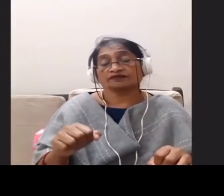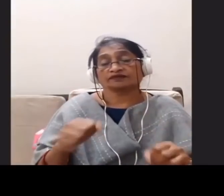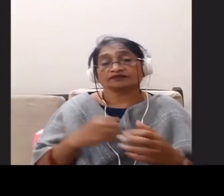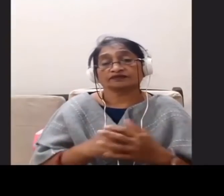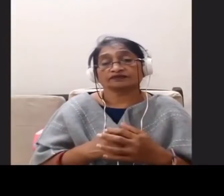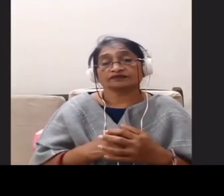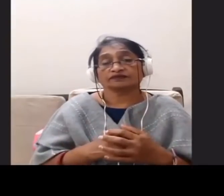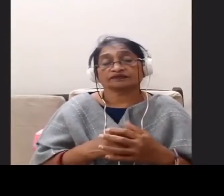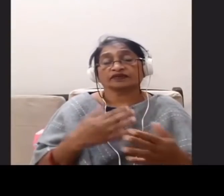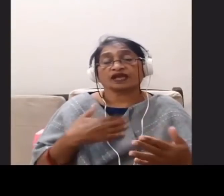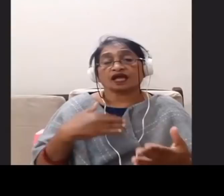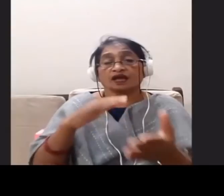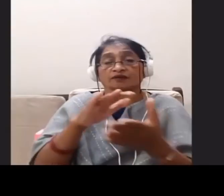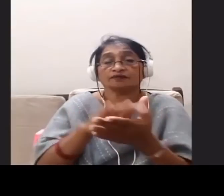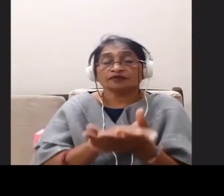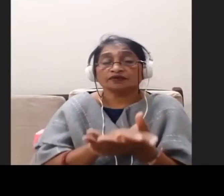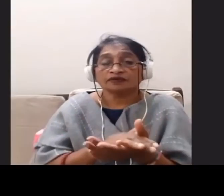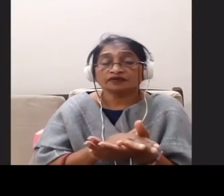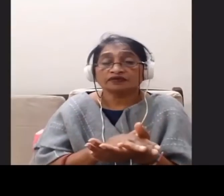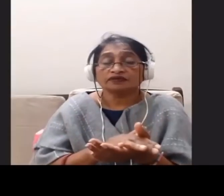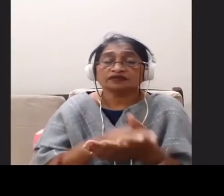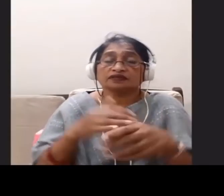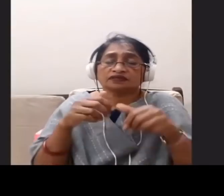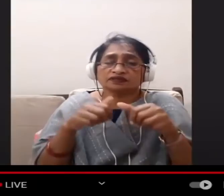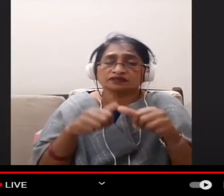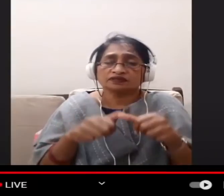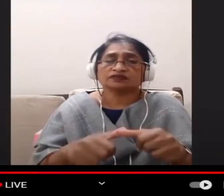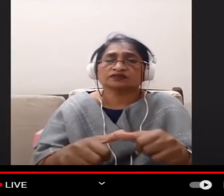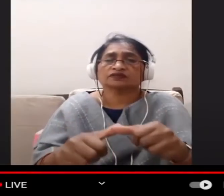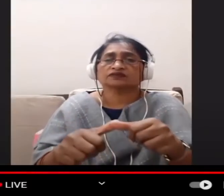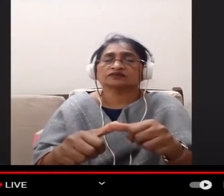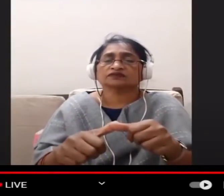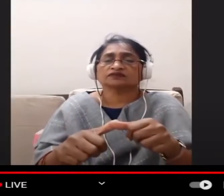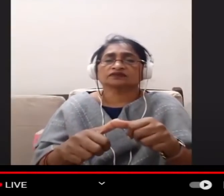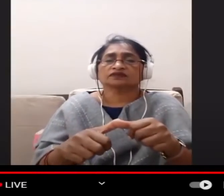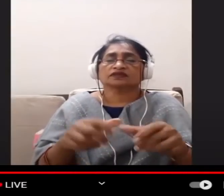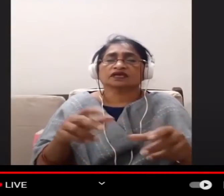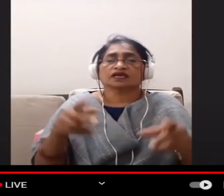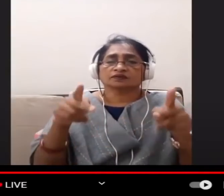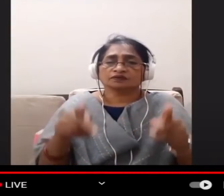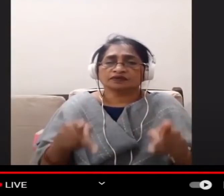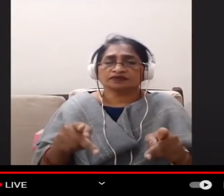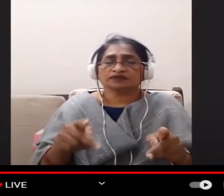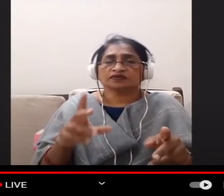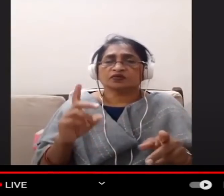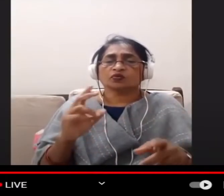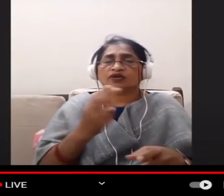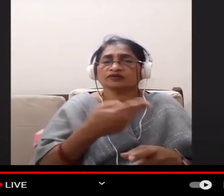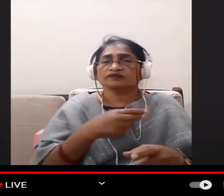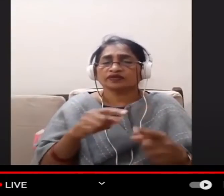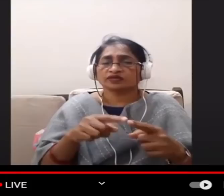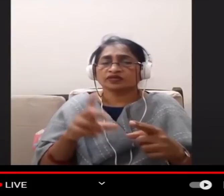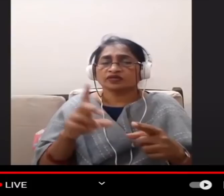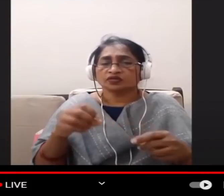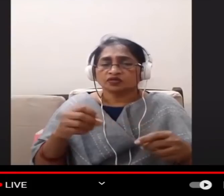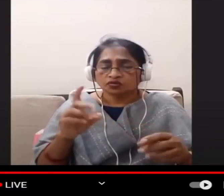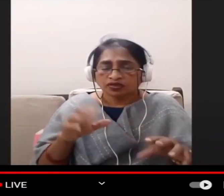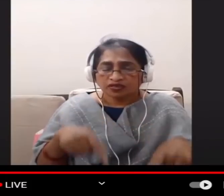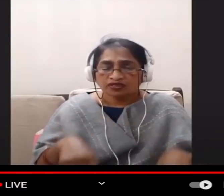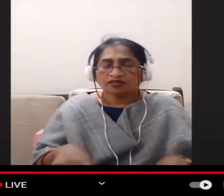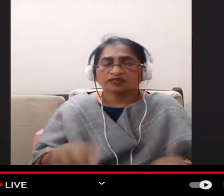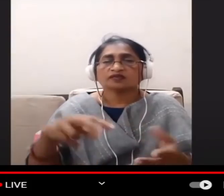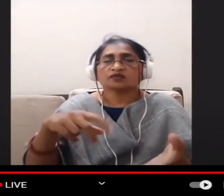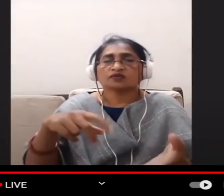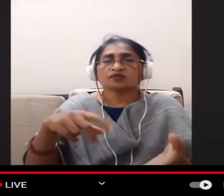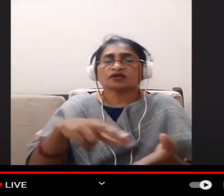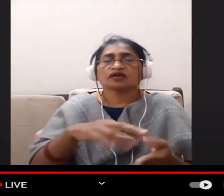And I believe that continuously, as a religious person again, that when we do this, we are doing the work of God. I want to